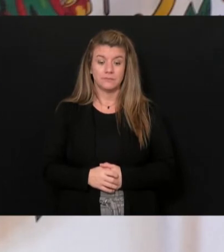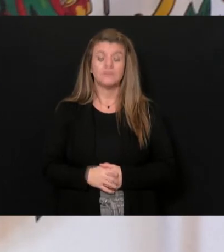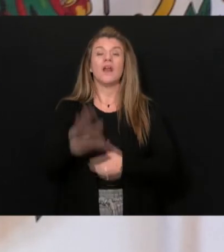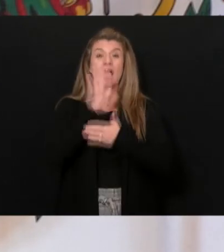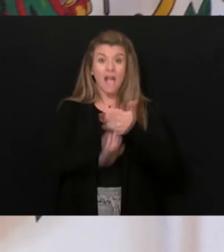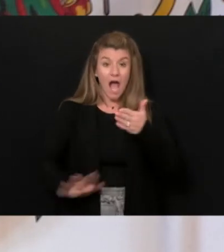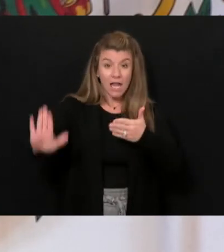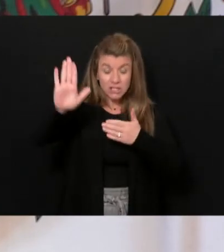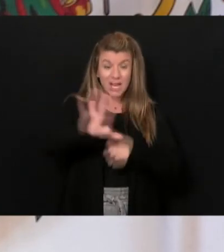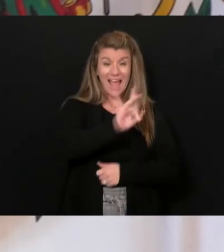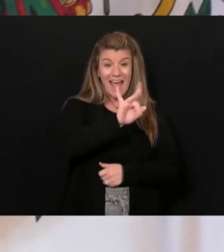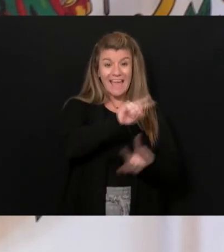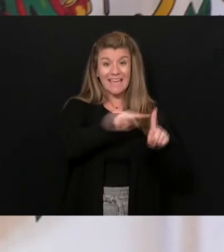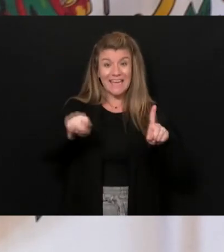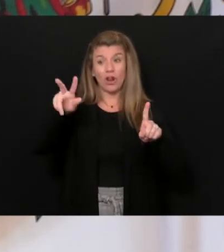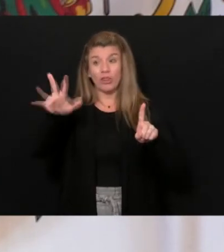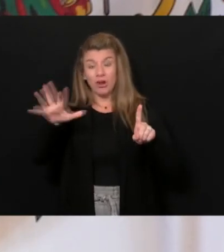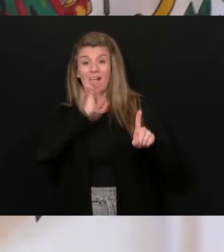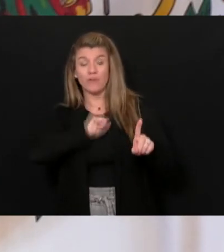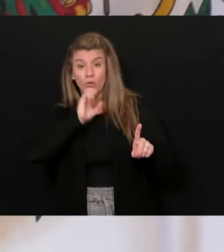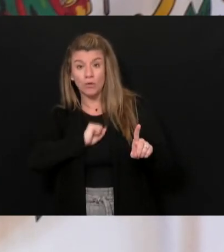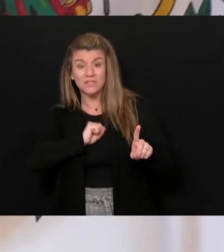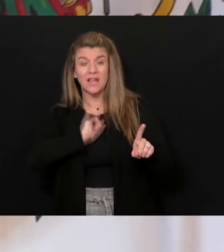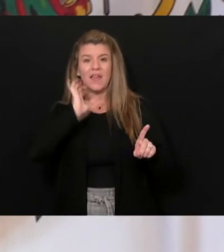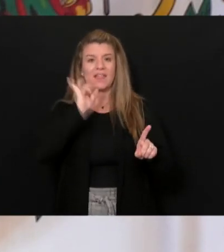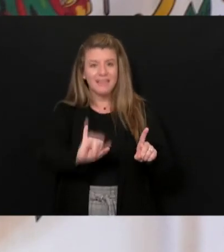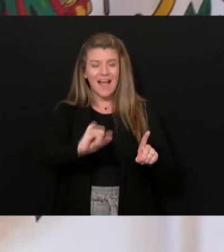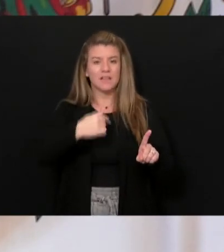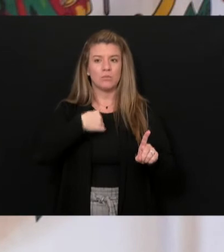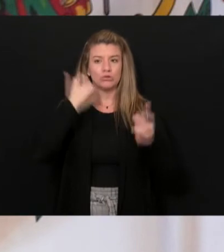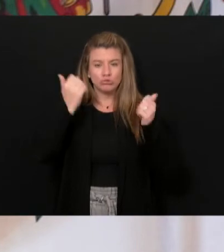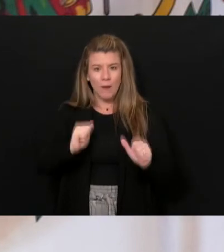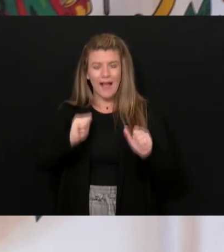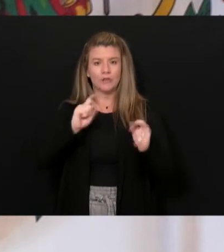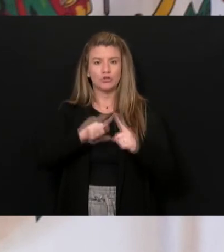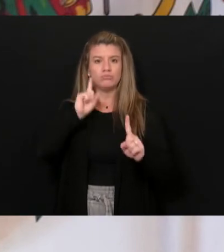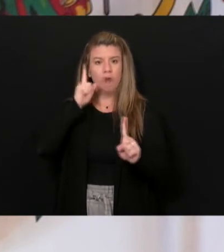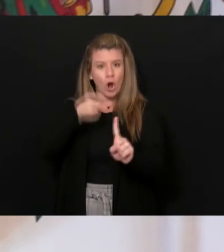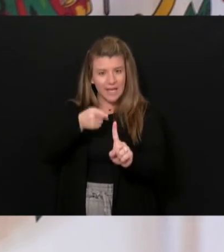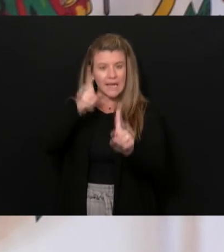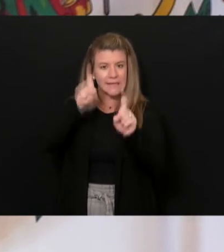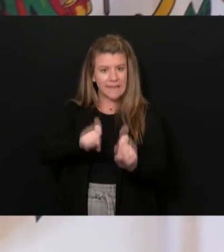college 18 to 35-year-olds. That's what we're trying to test, and